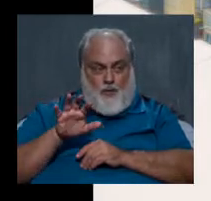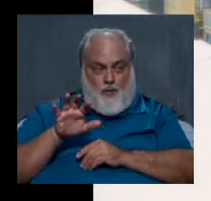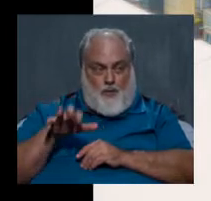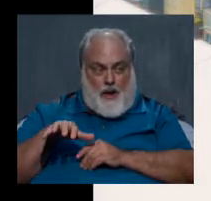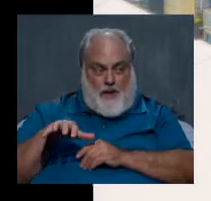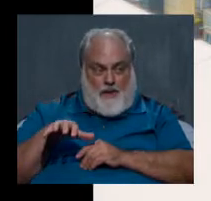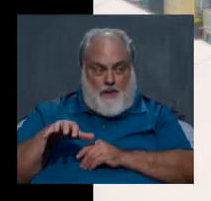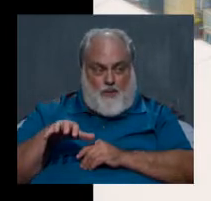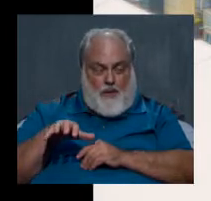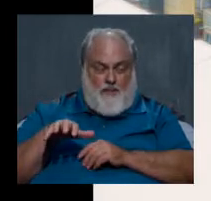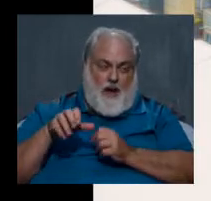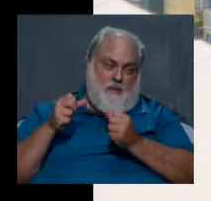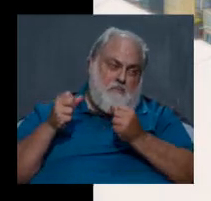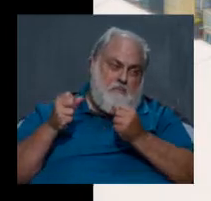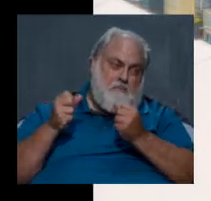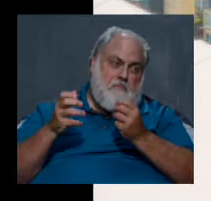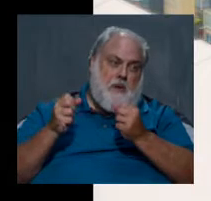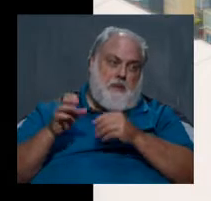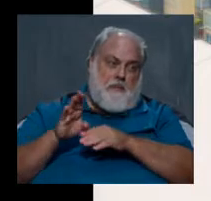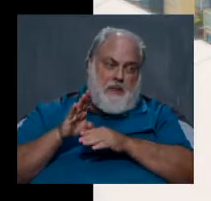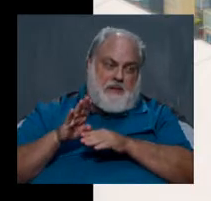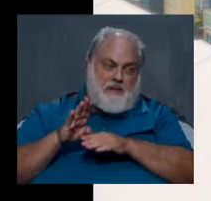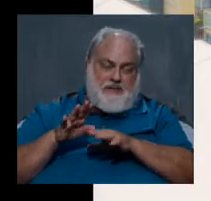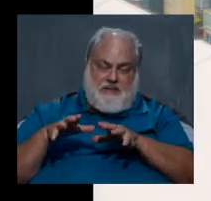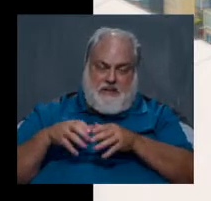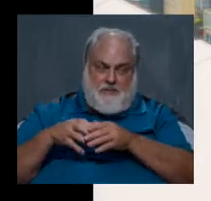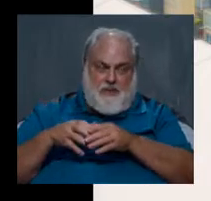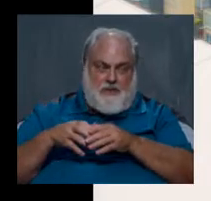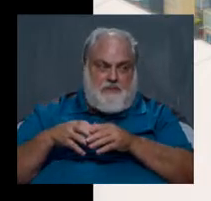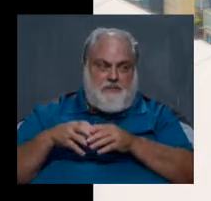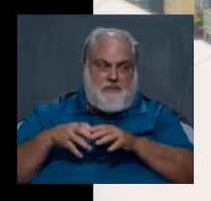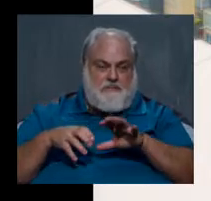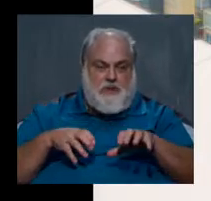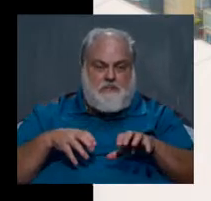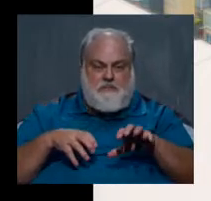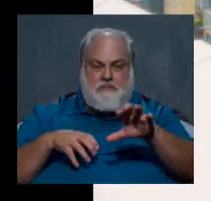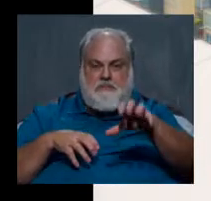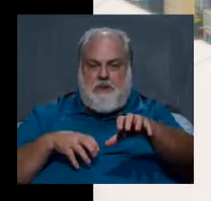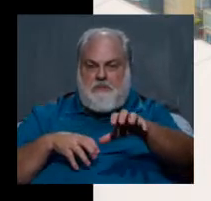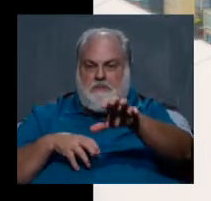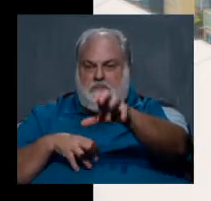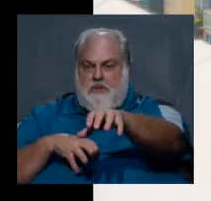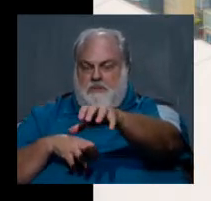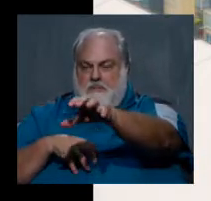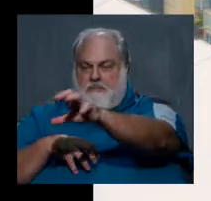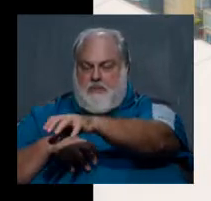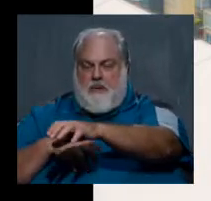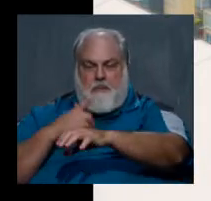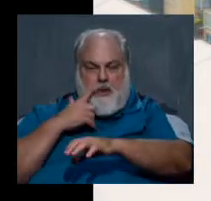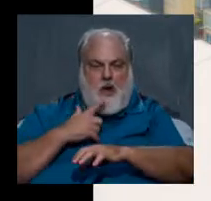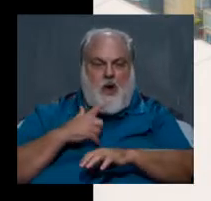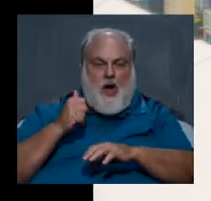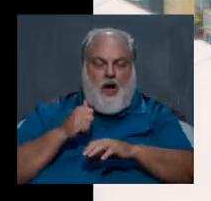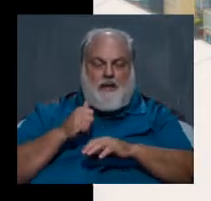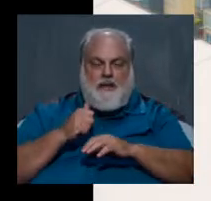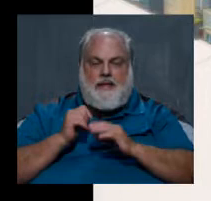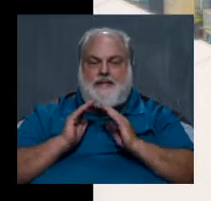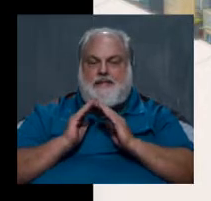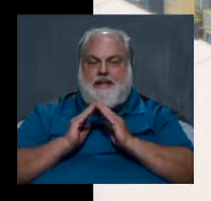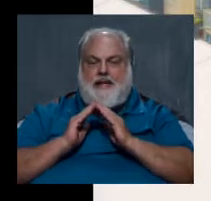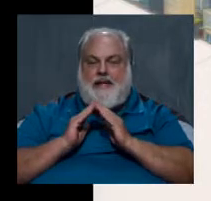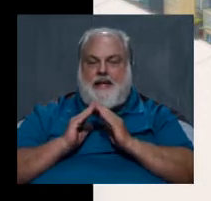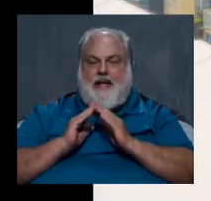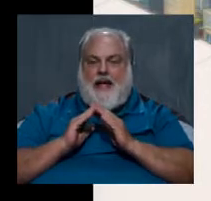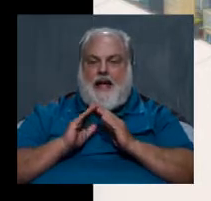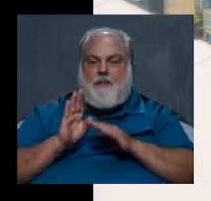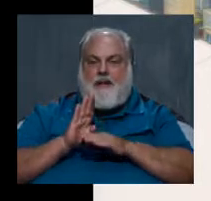have now multiple business districts surrounding a city because suburbs have been built, and now